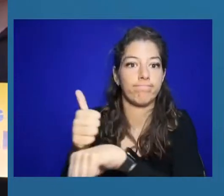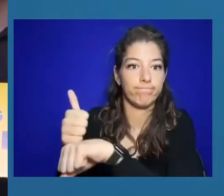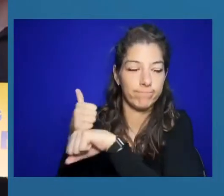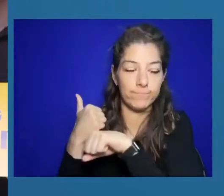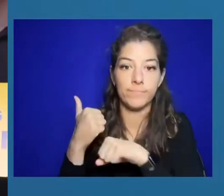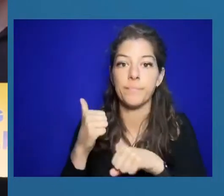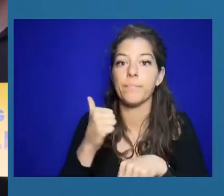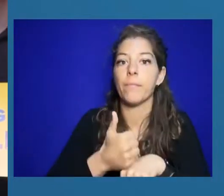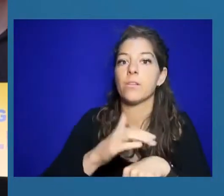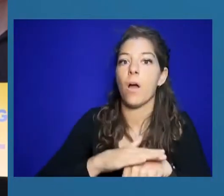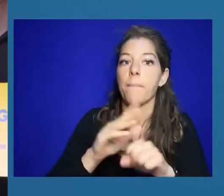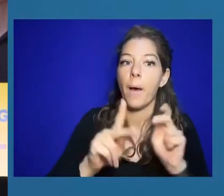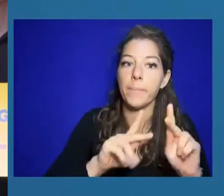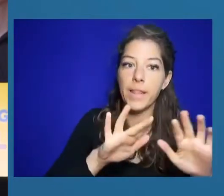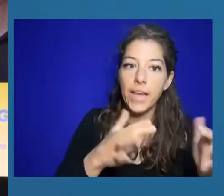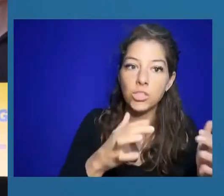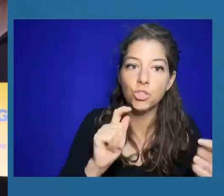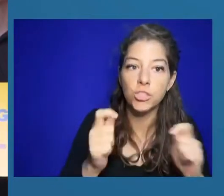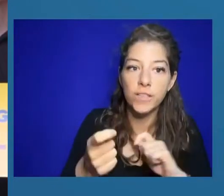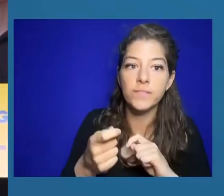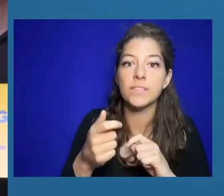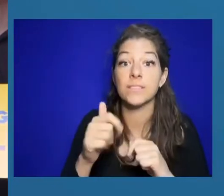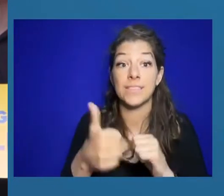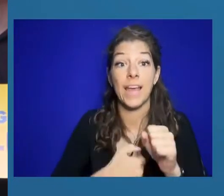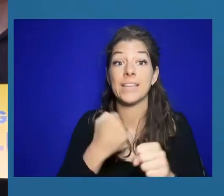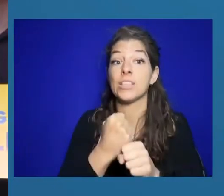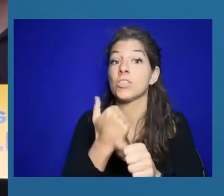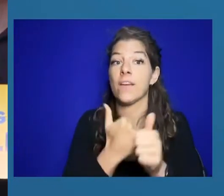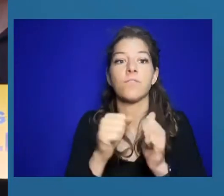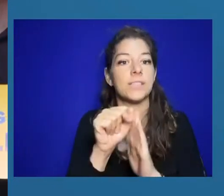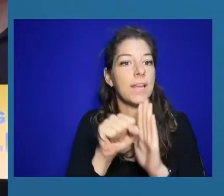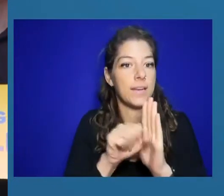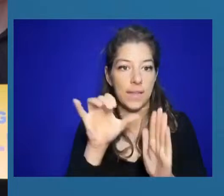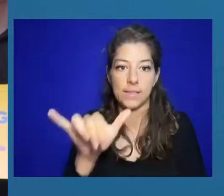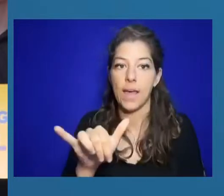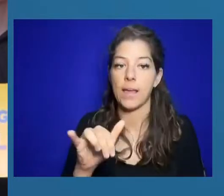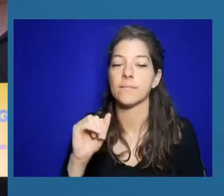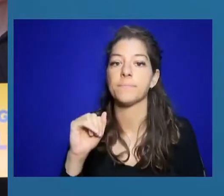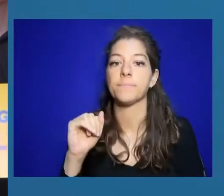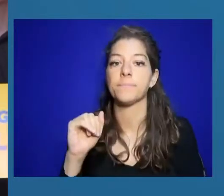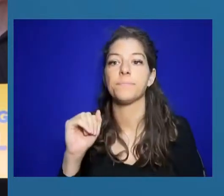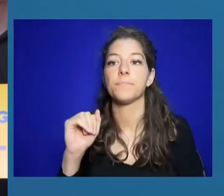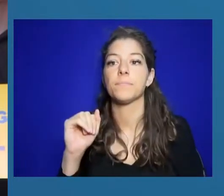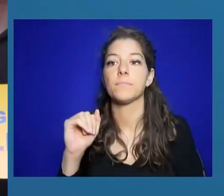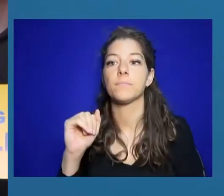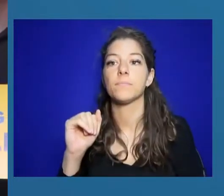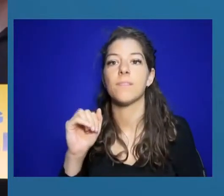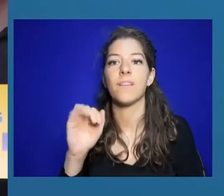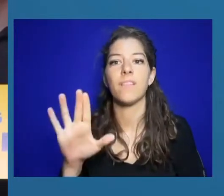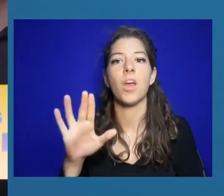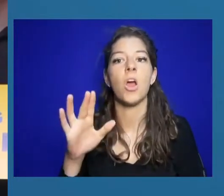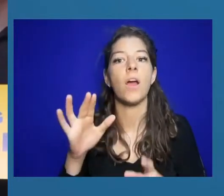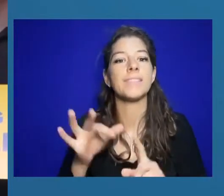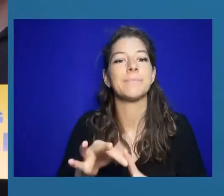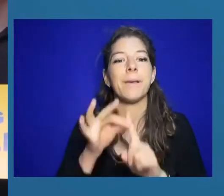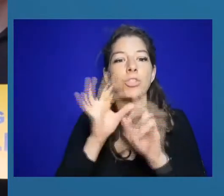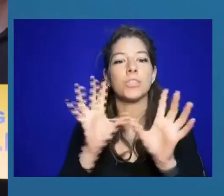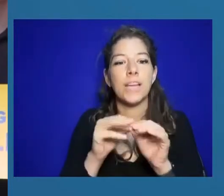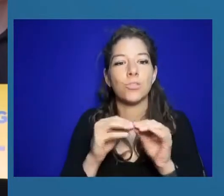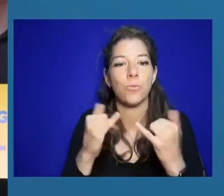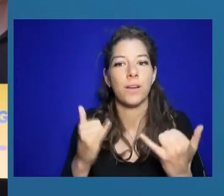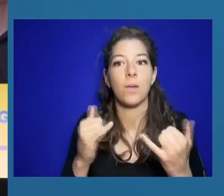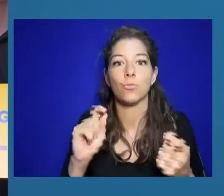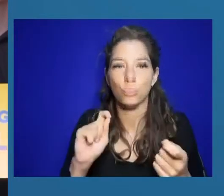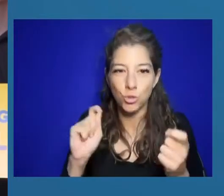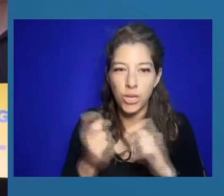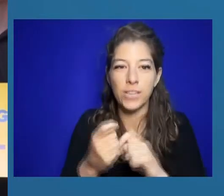on population shifts. 10 years, every state does it. They're calling a special session to change the